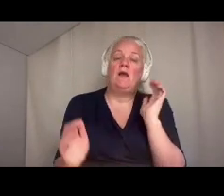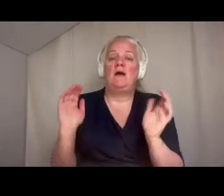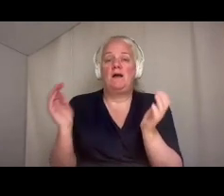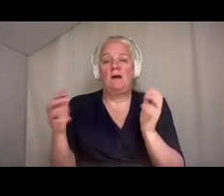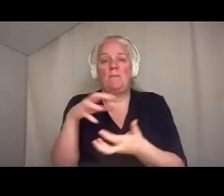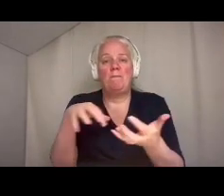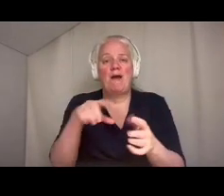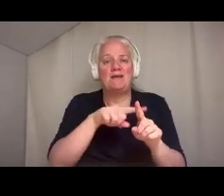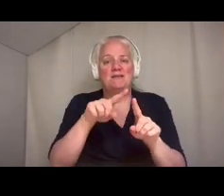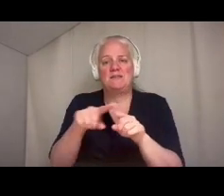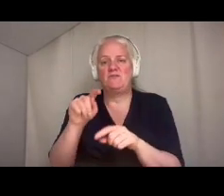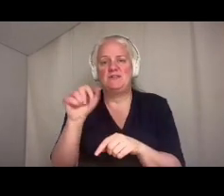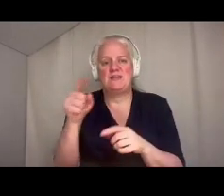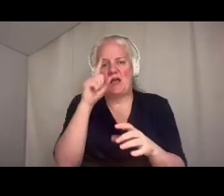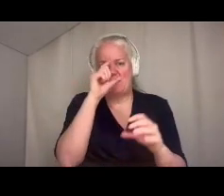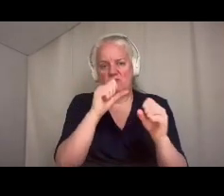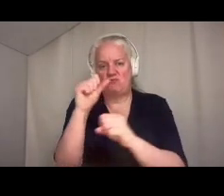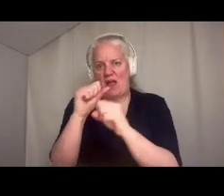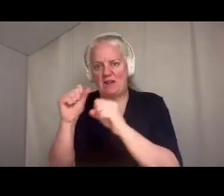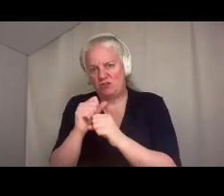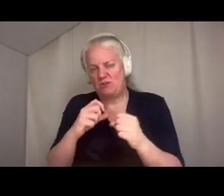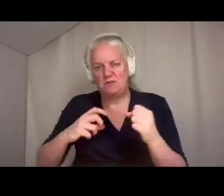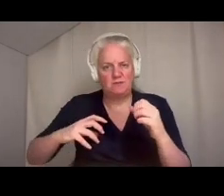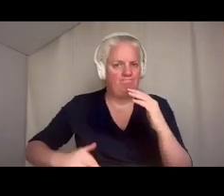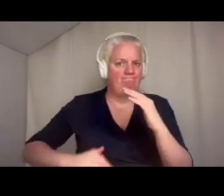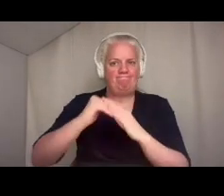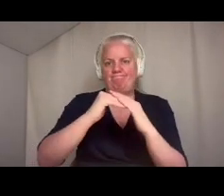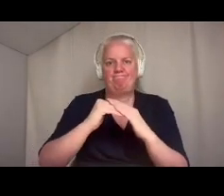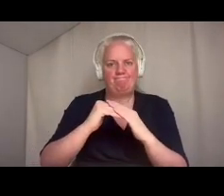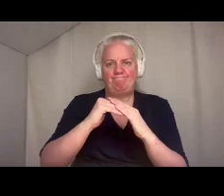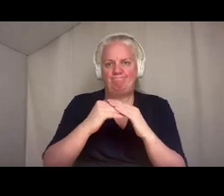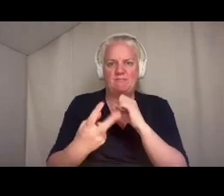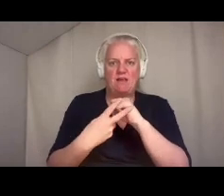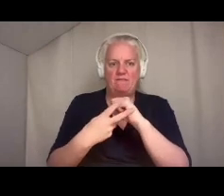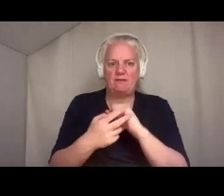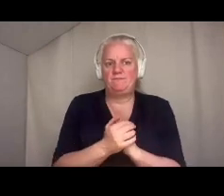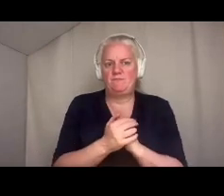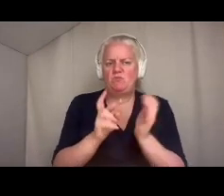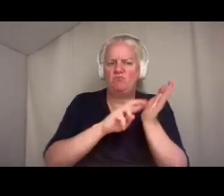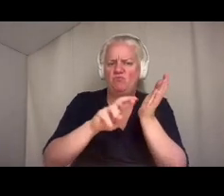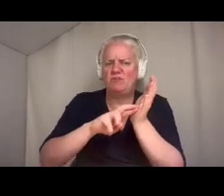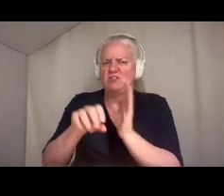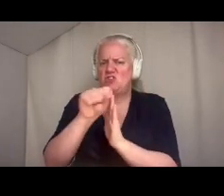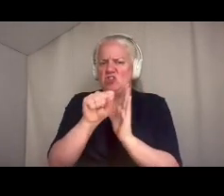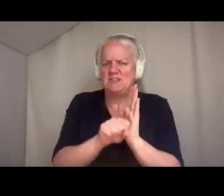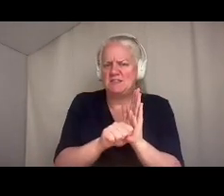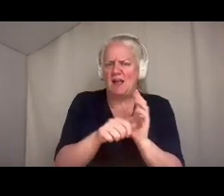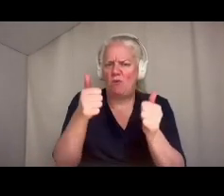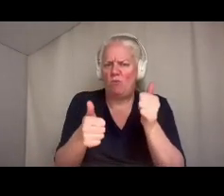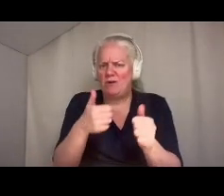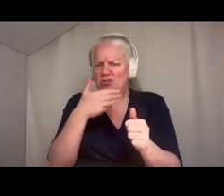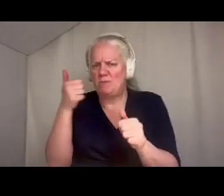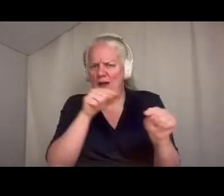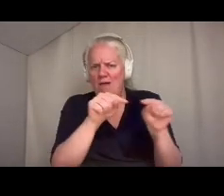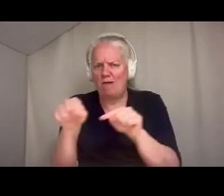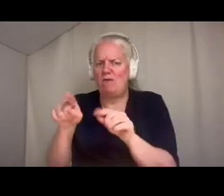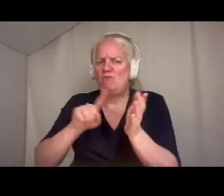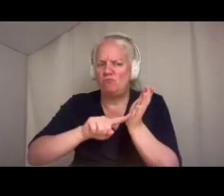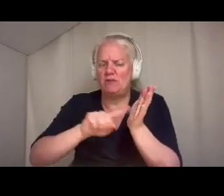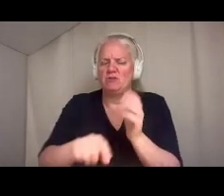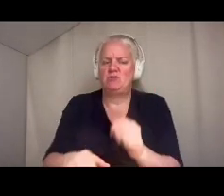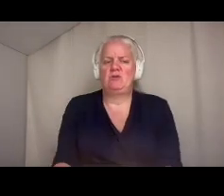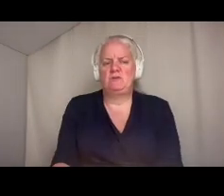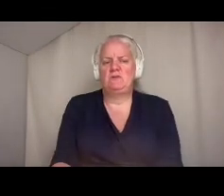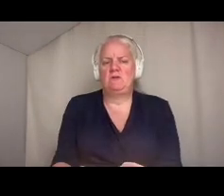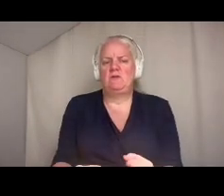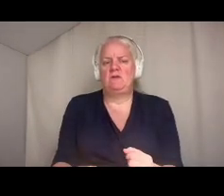ABLE plan benefits and fees for optimal growth, and maximize your contributions so that you can leverage the